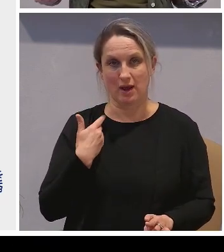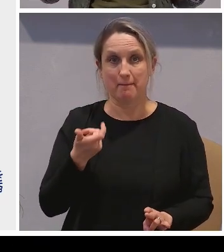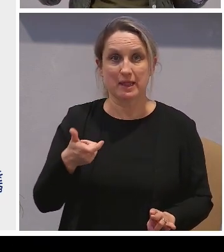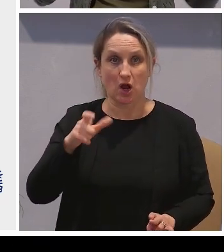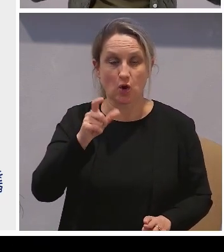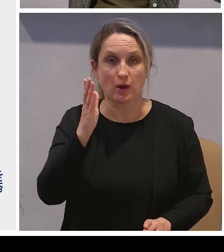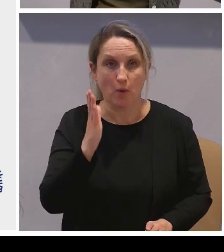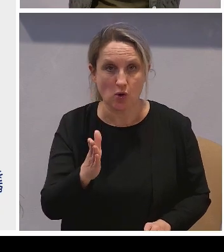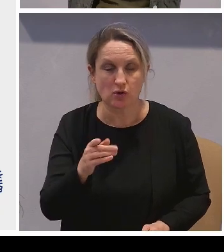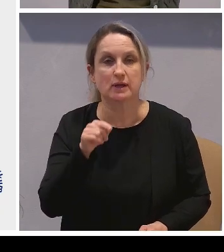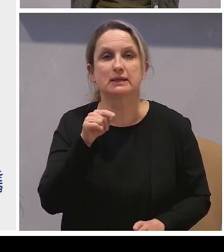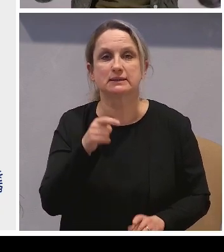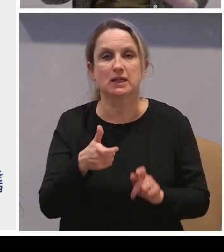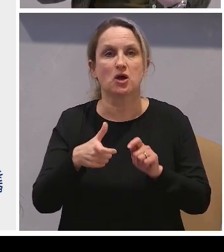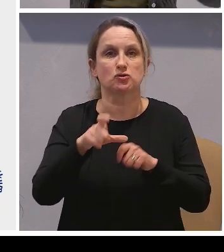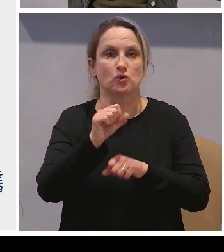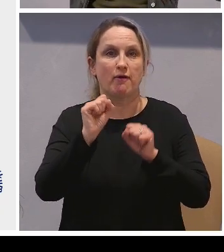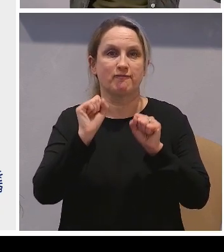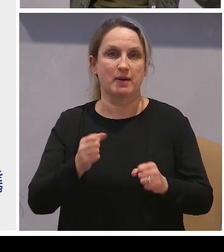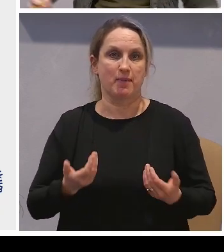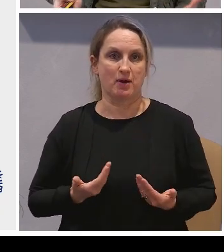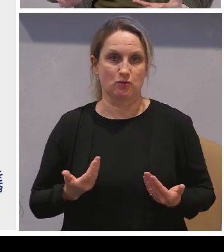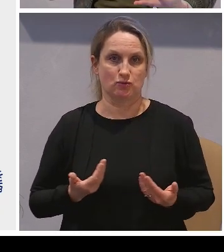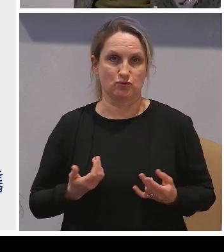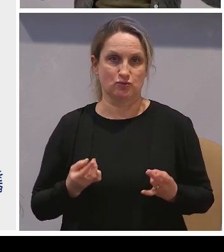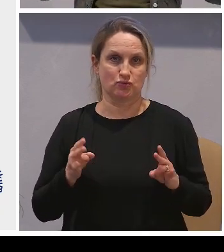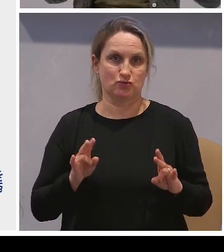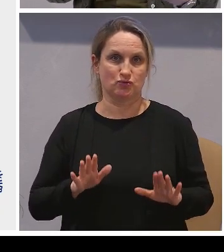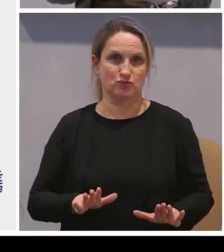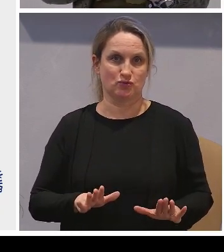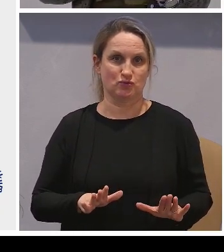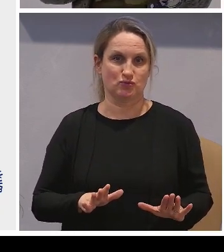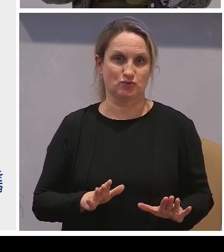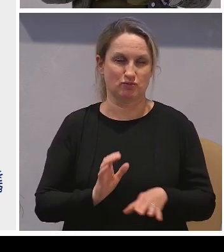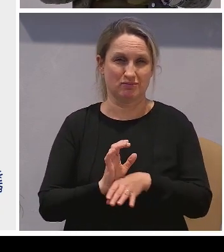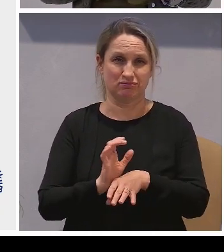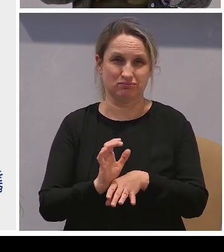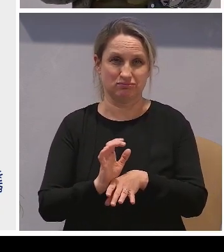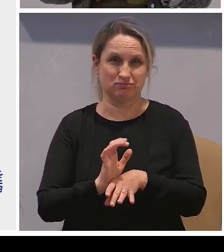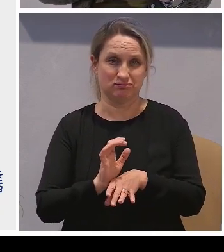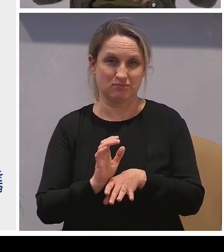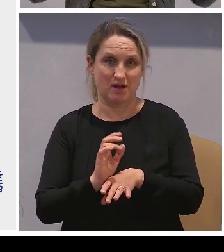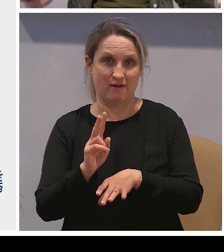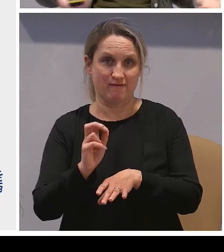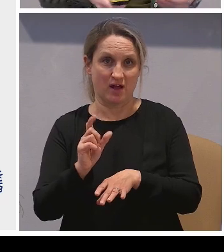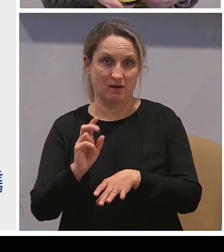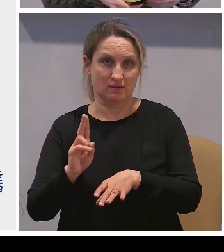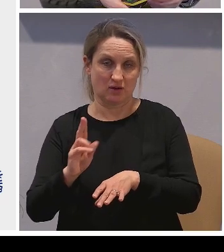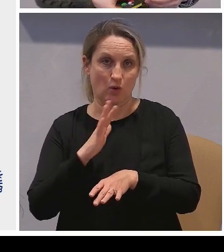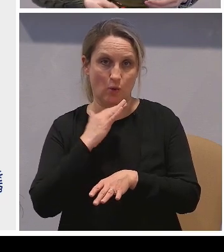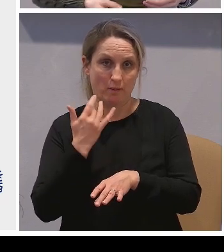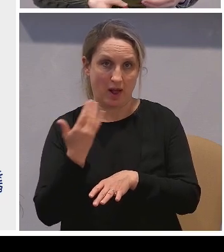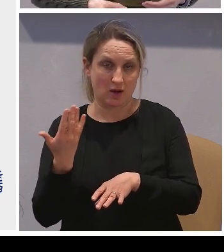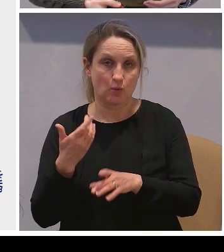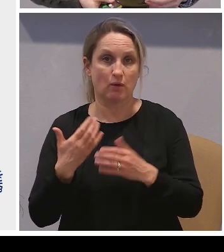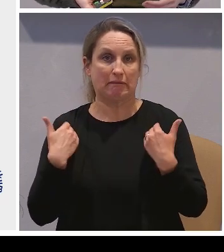gene, we must consider the number of the SMN2 genes in the